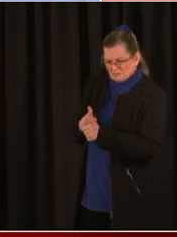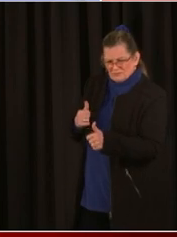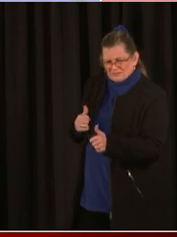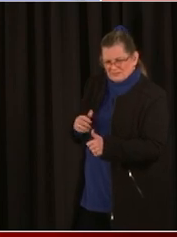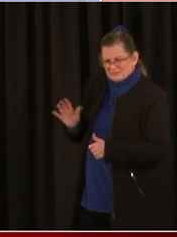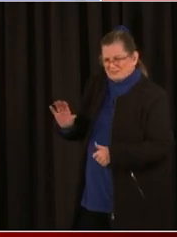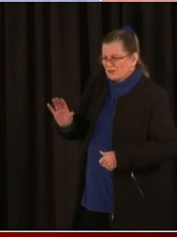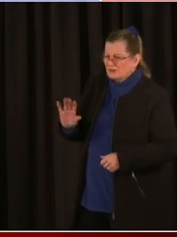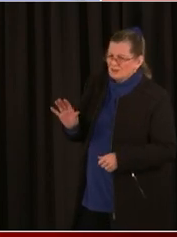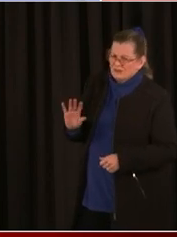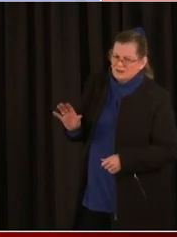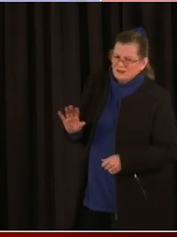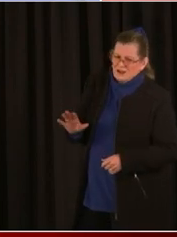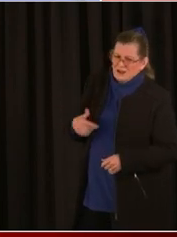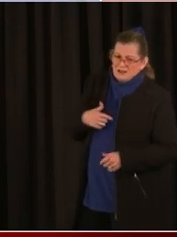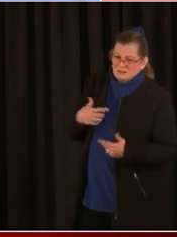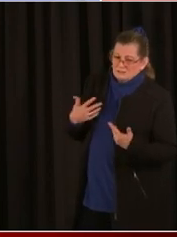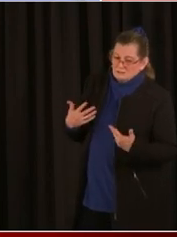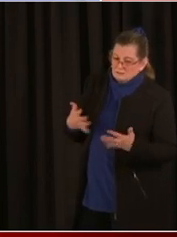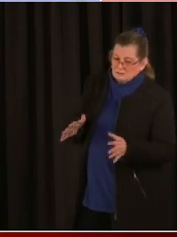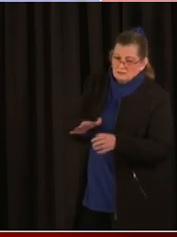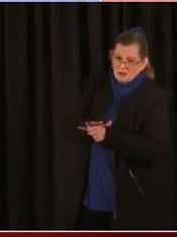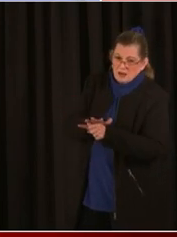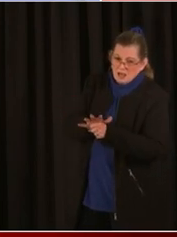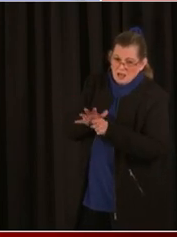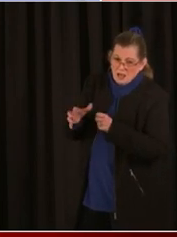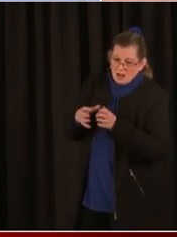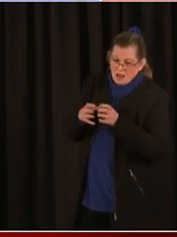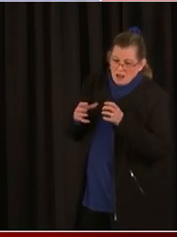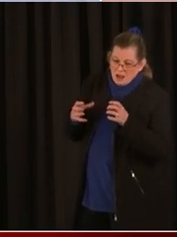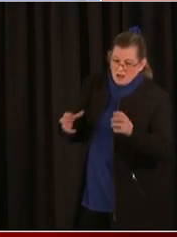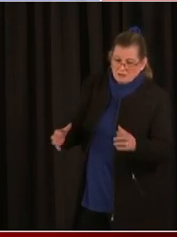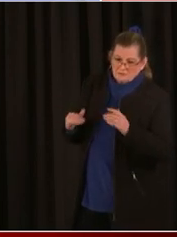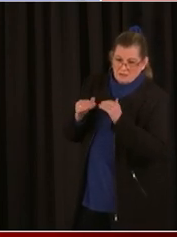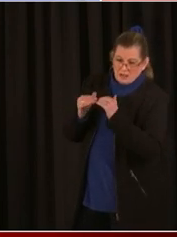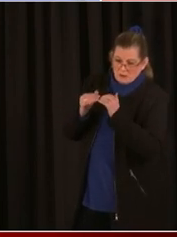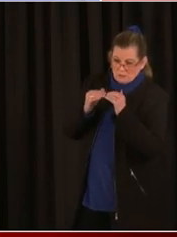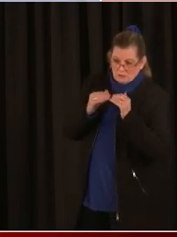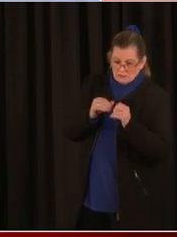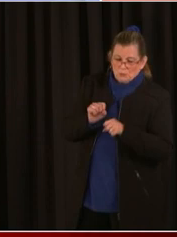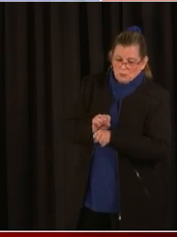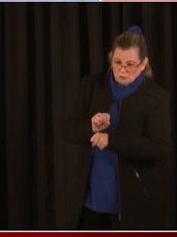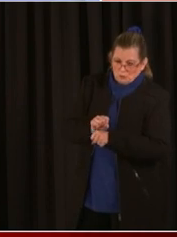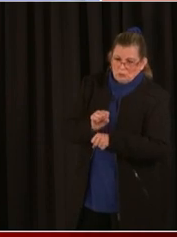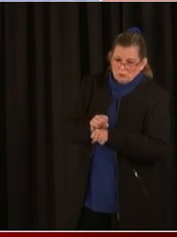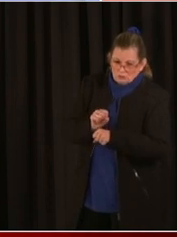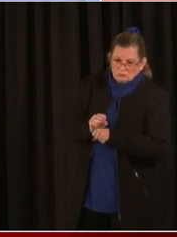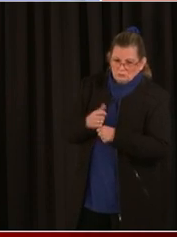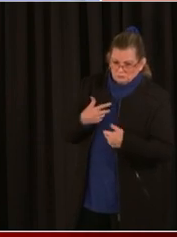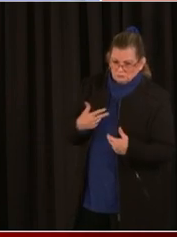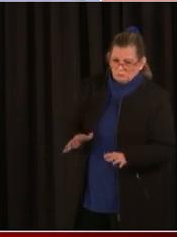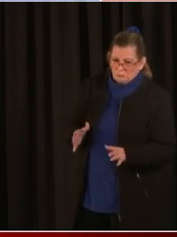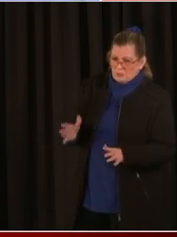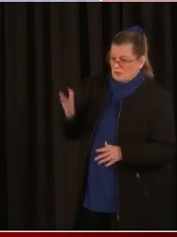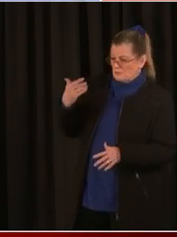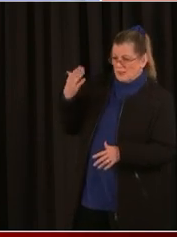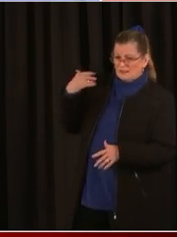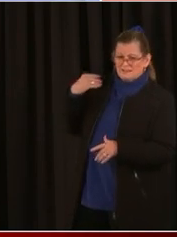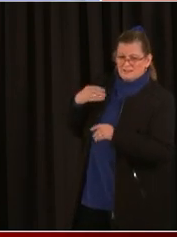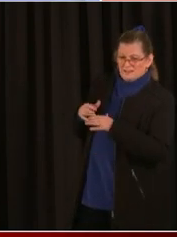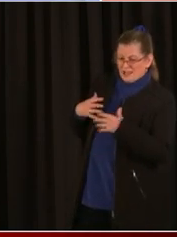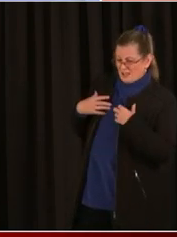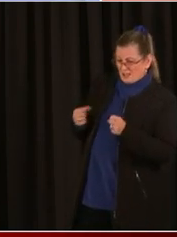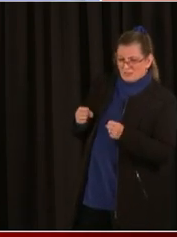someone like me who has done equity work for a long time, who's worked in been in health